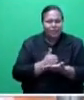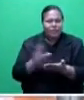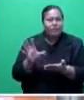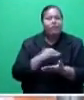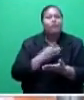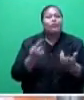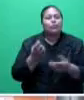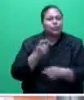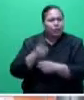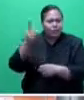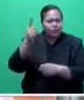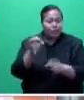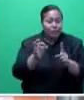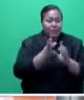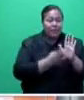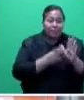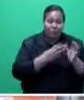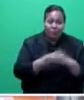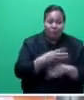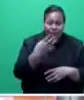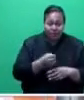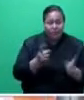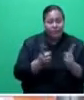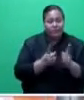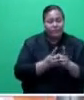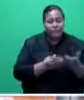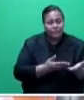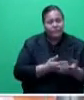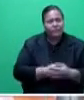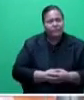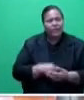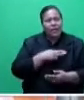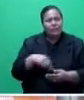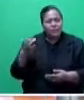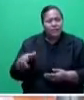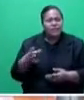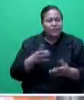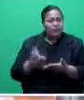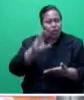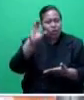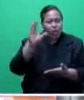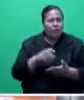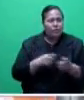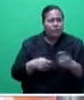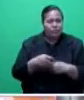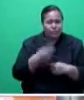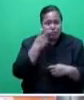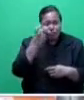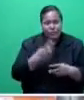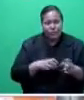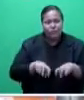were held with the Office of the Prime Minister, the Ministry of Employment, Productivity, Industrial Relations, Ministry of Commerce, Trade, Tourism, Transport, the Office of Somerset General,